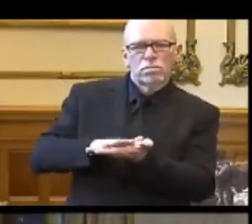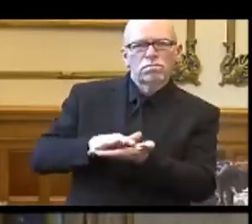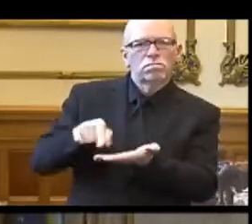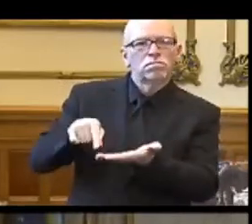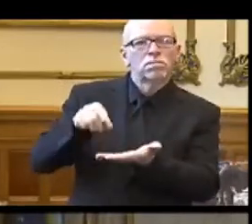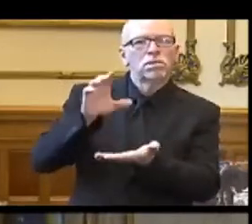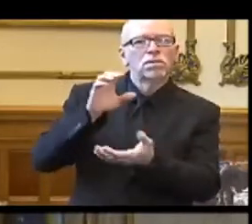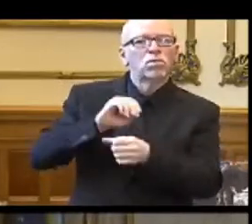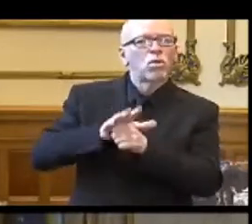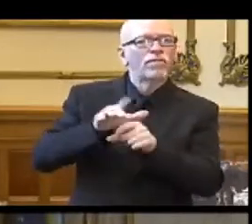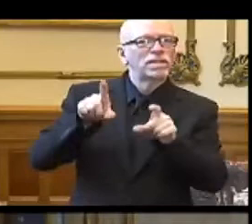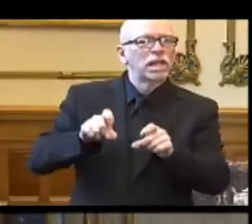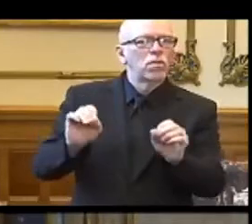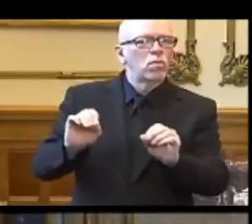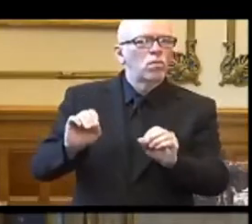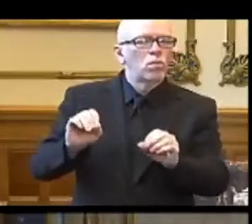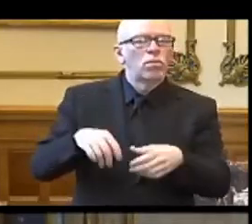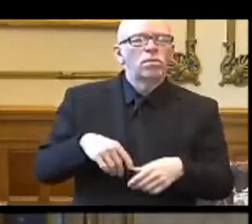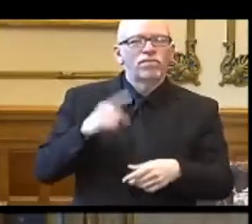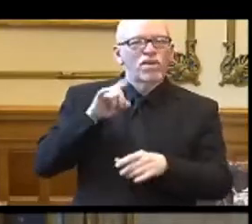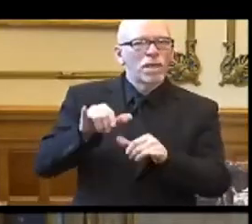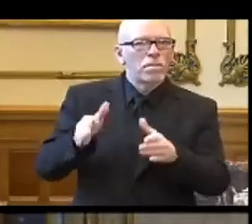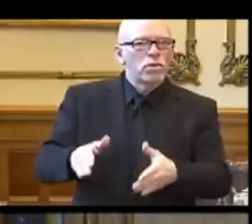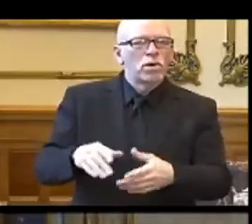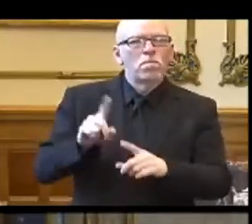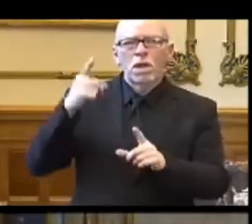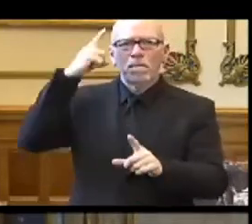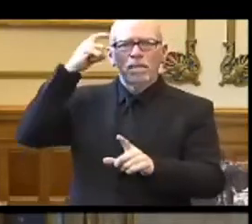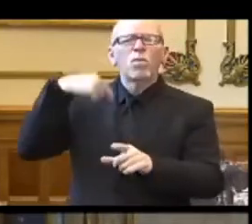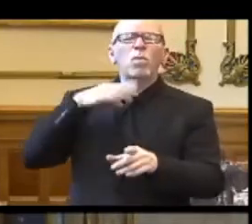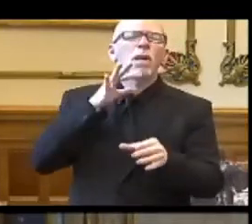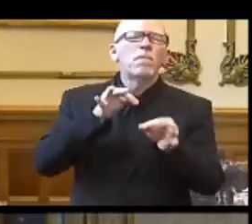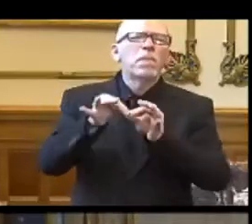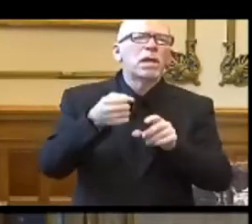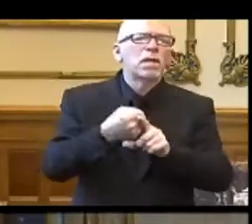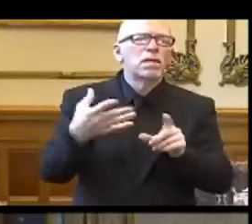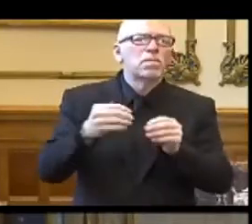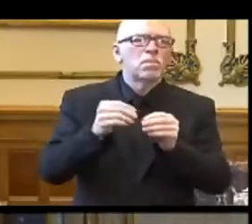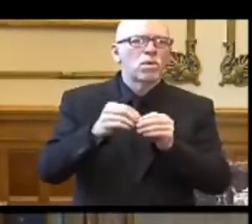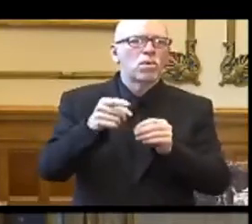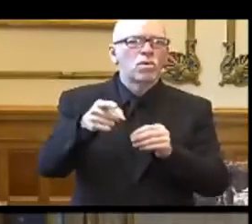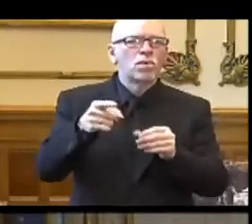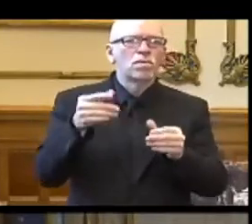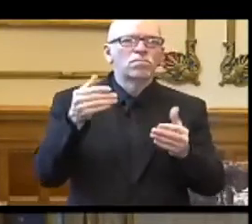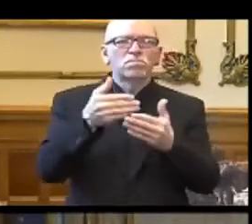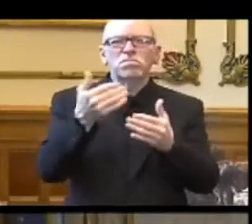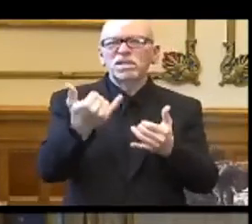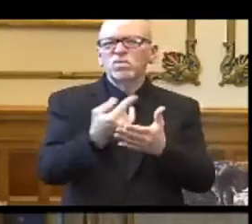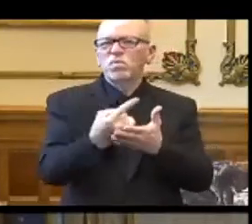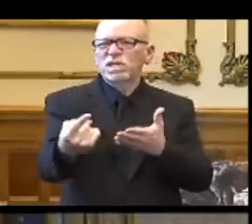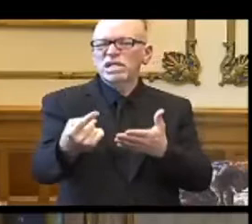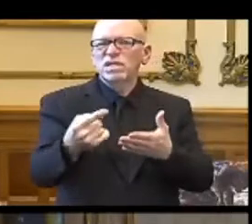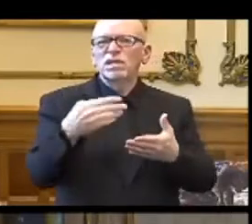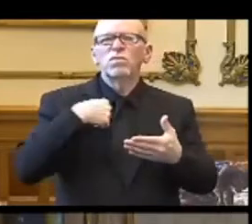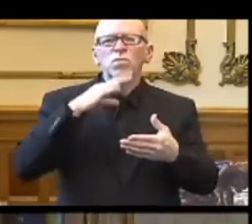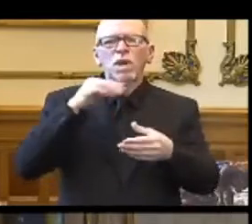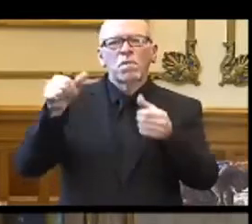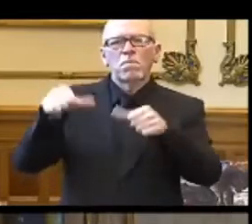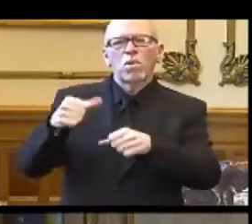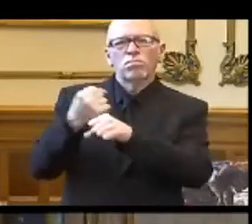positive COVID-19 test for that individual. We'll explain more about this toward the end of the week and post that